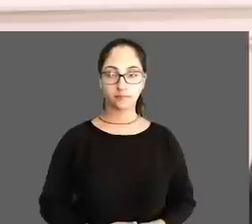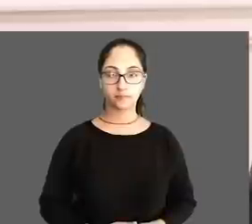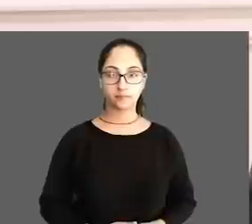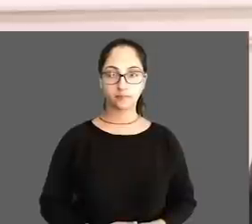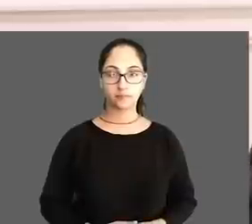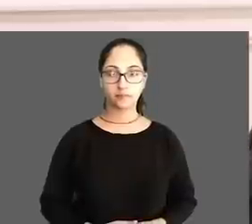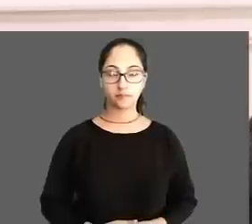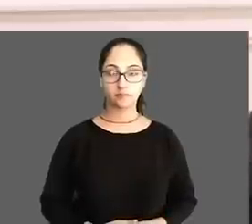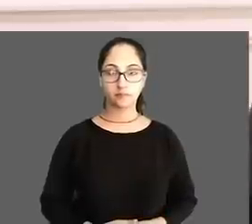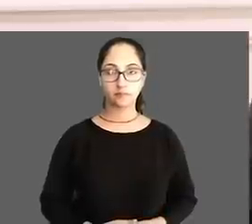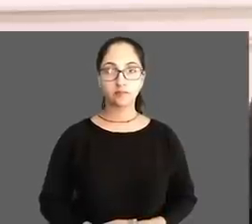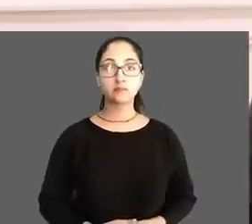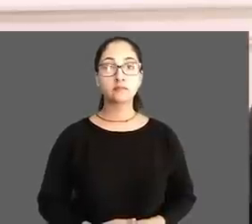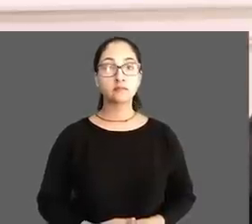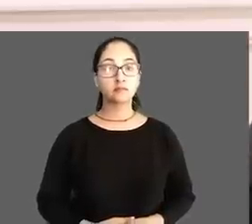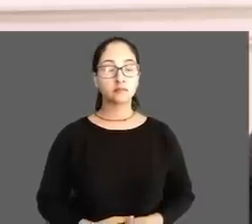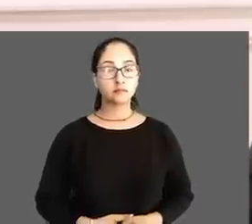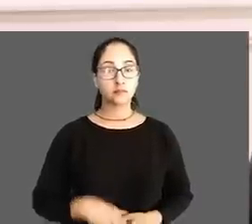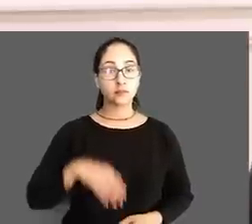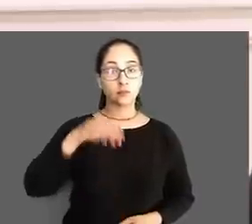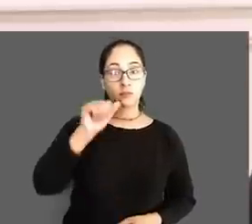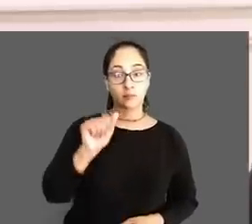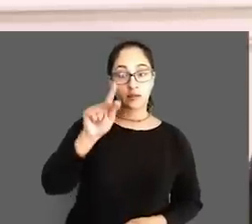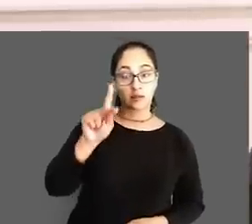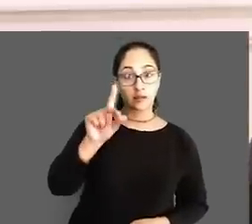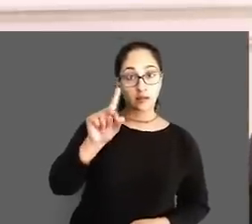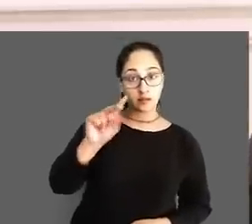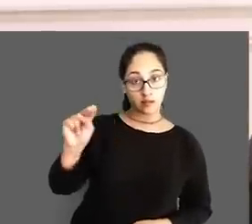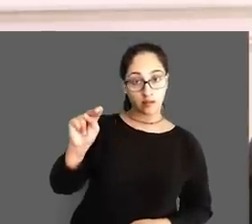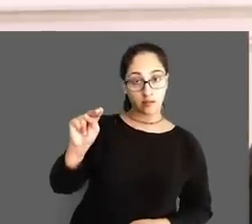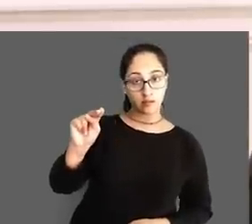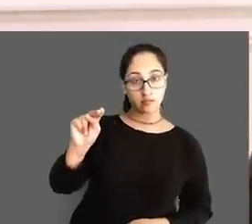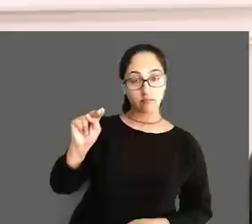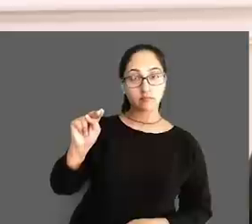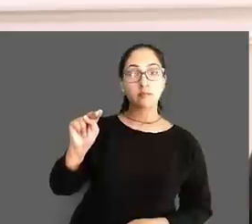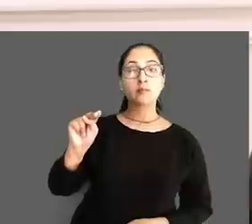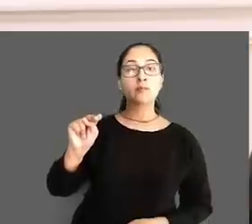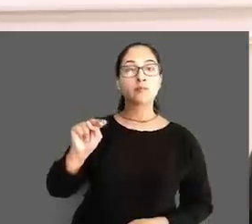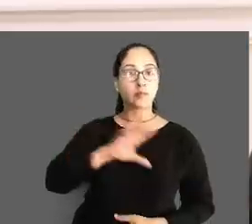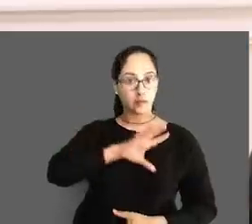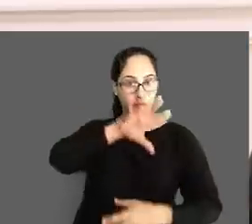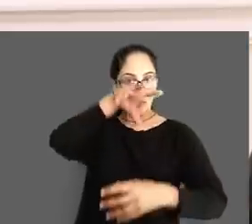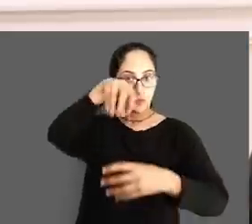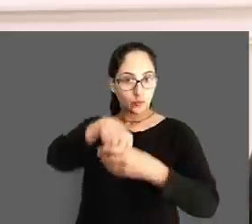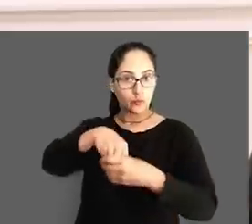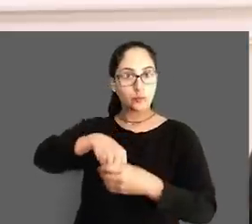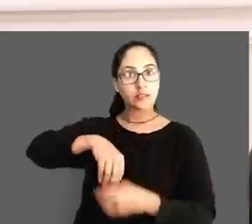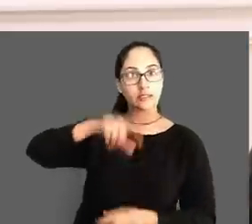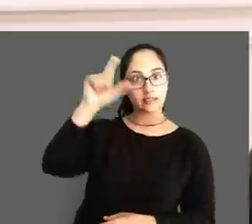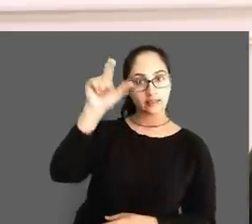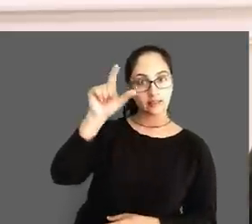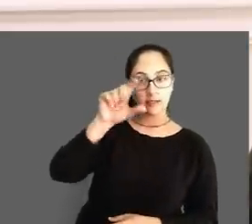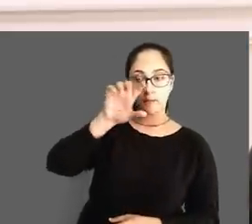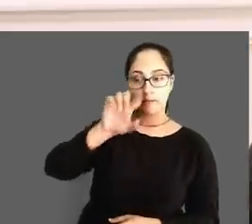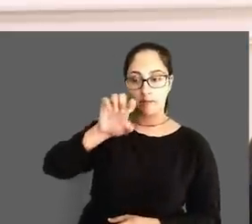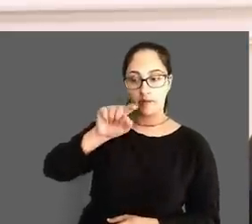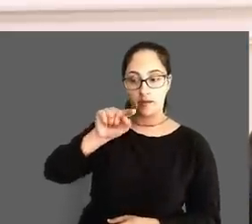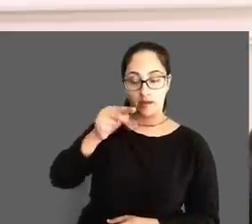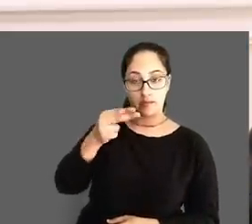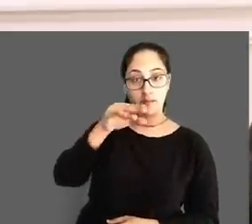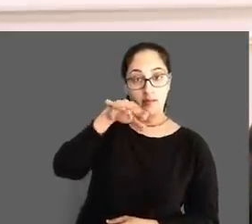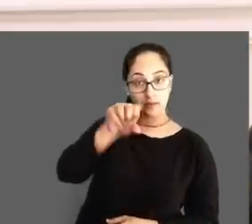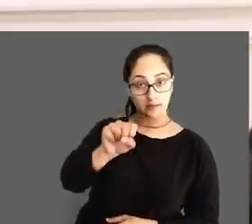So, although the AKDN is inspired by the ethics of Islam, and although it is